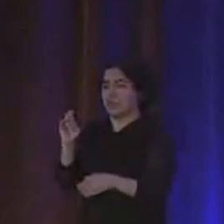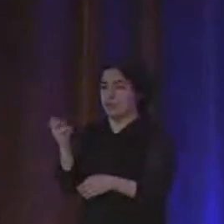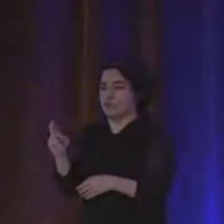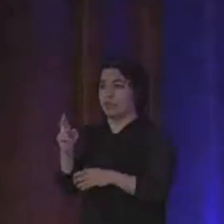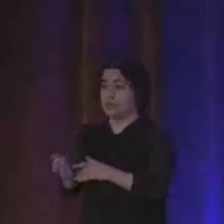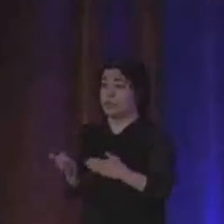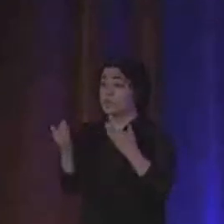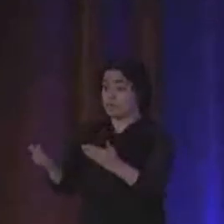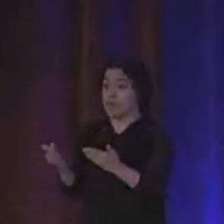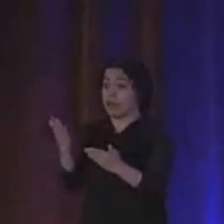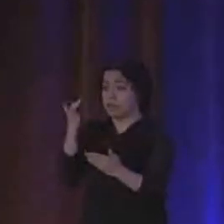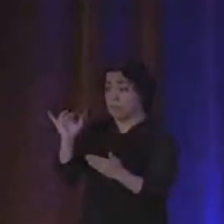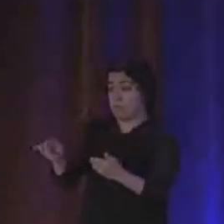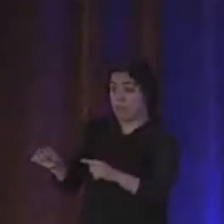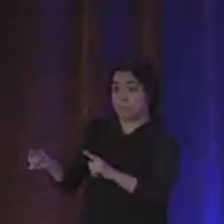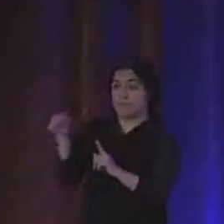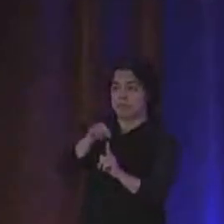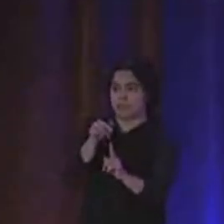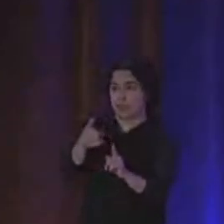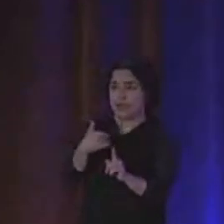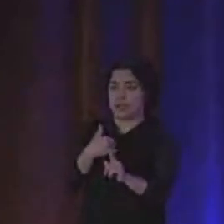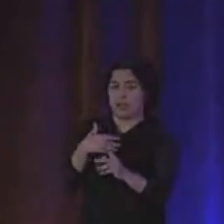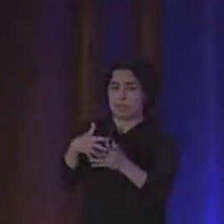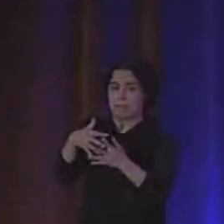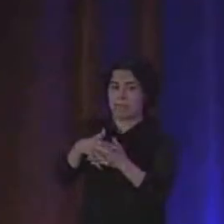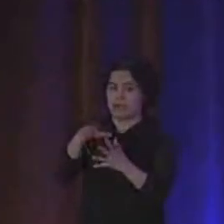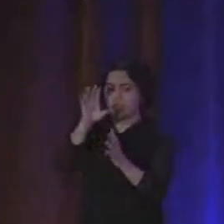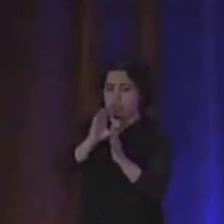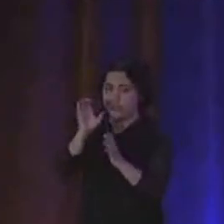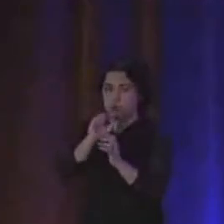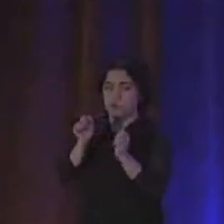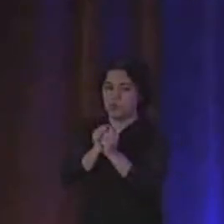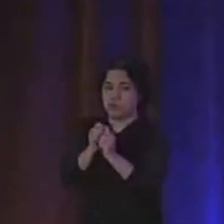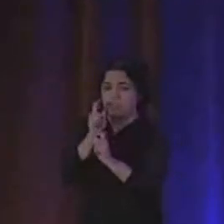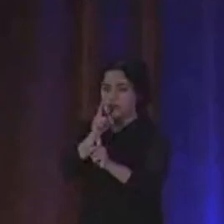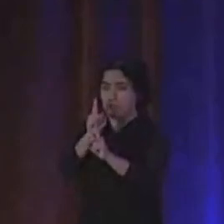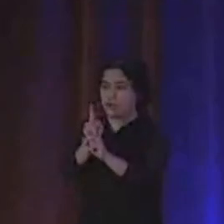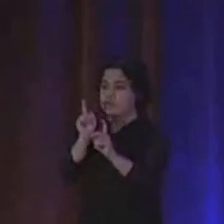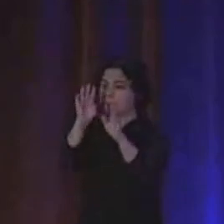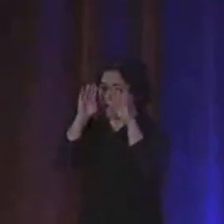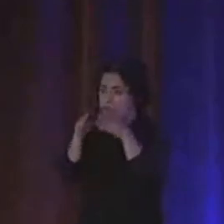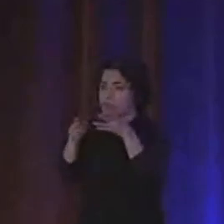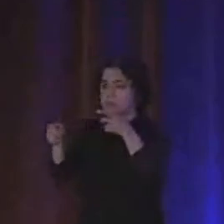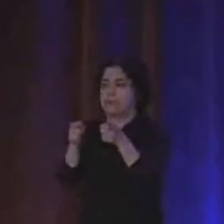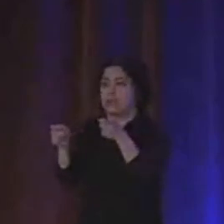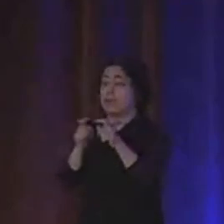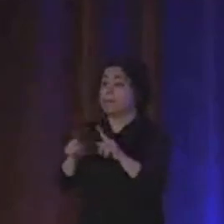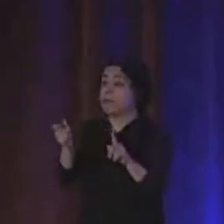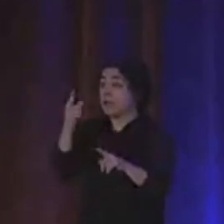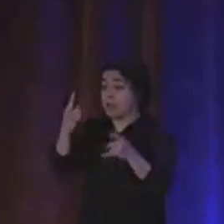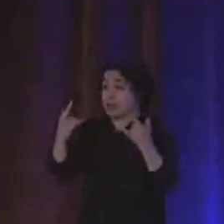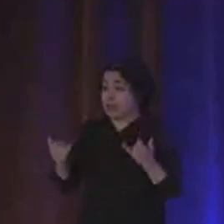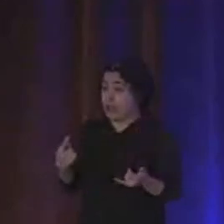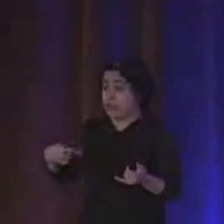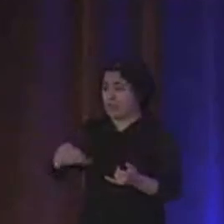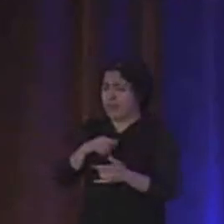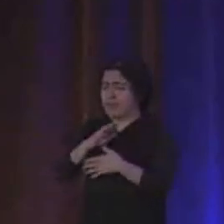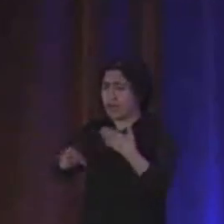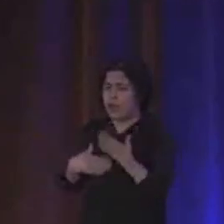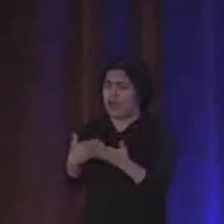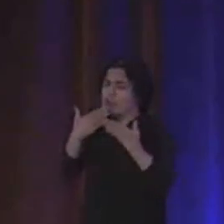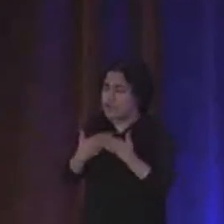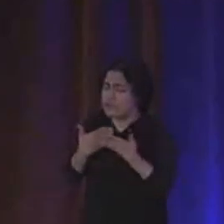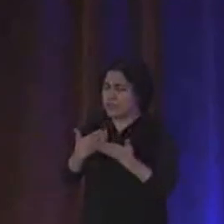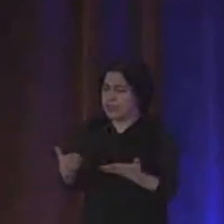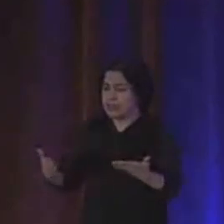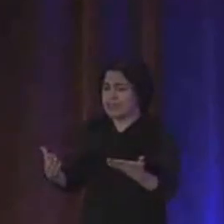Because of that, now we have an embedded search with targeted focus management. But now we have all these good things in